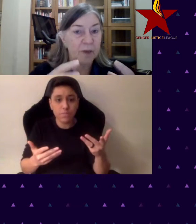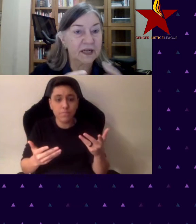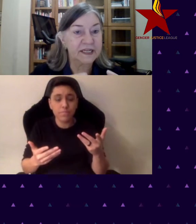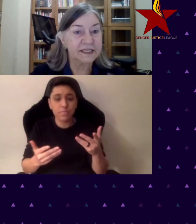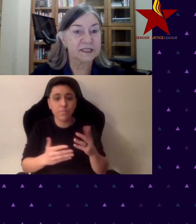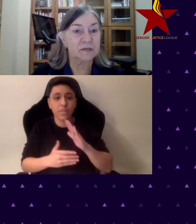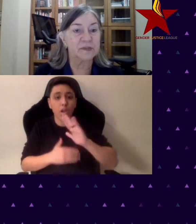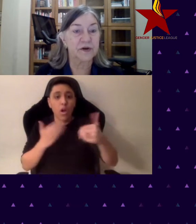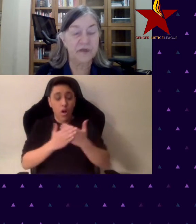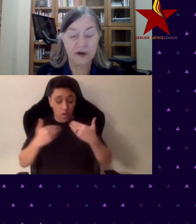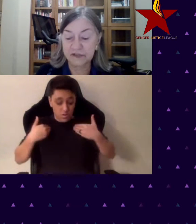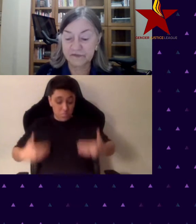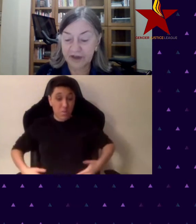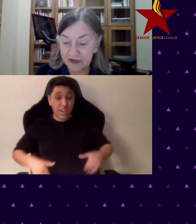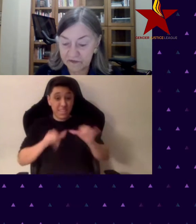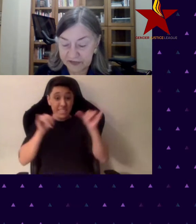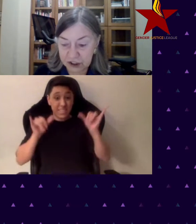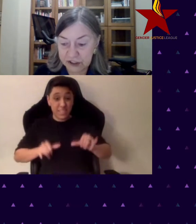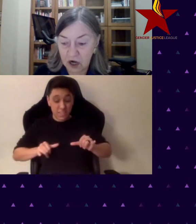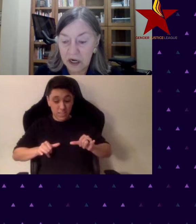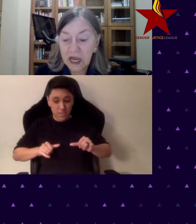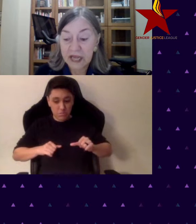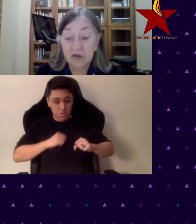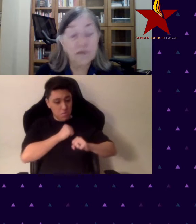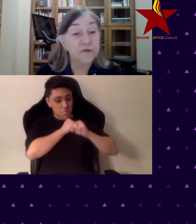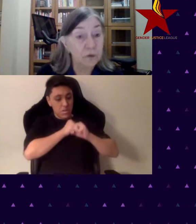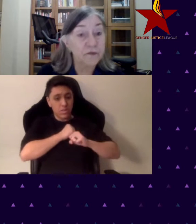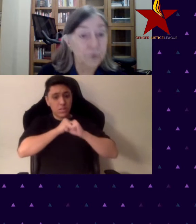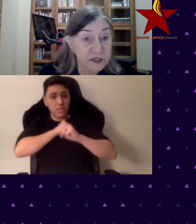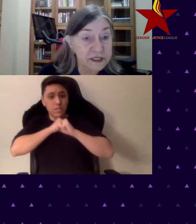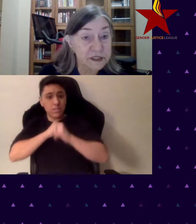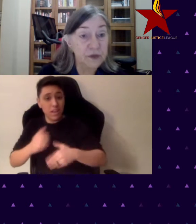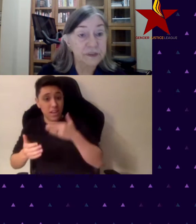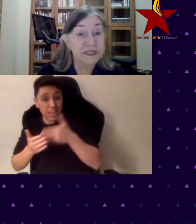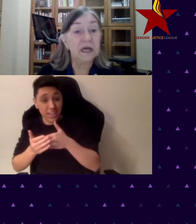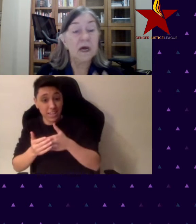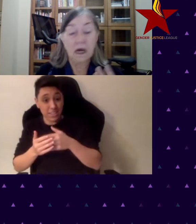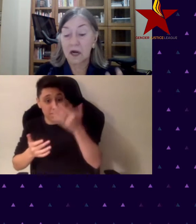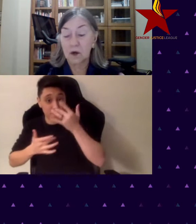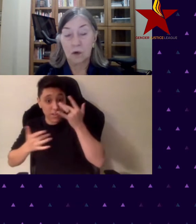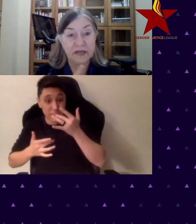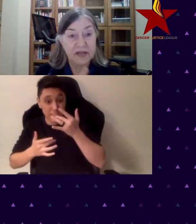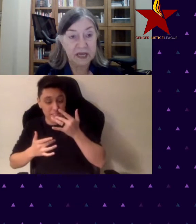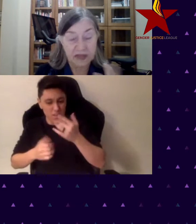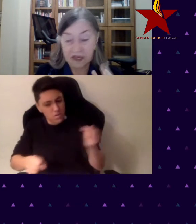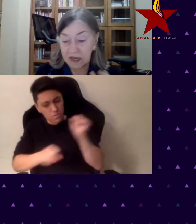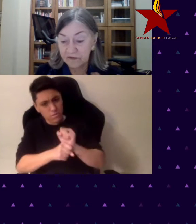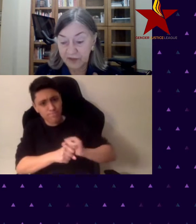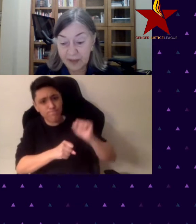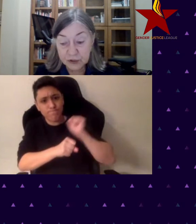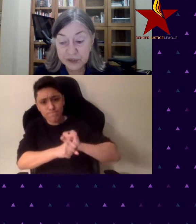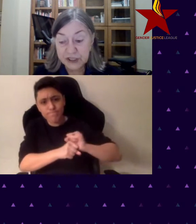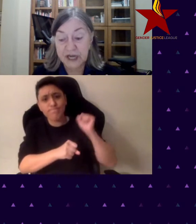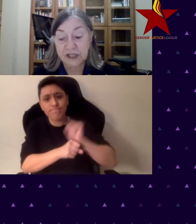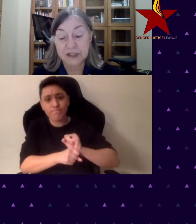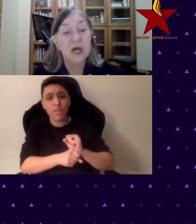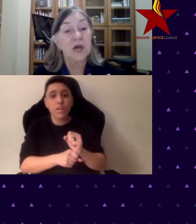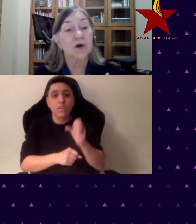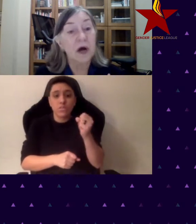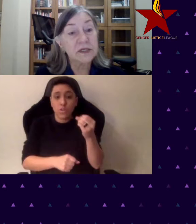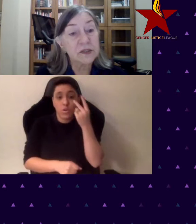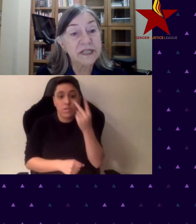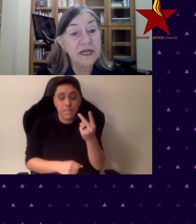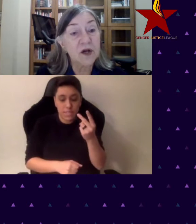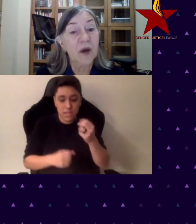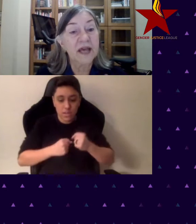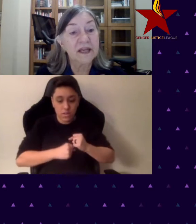the bodily systems that are there to fight infections are in full force. And so you see not only the inflammatory changes,